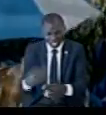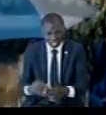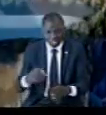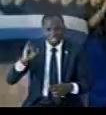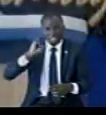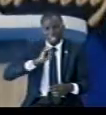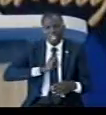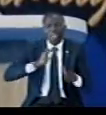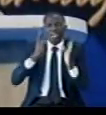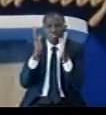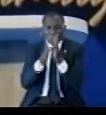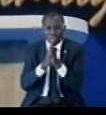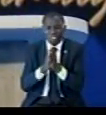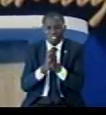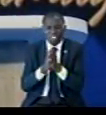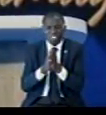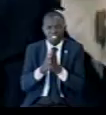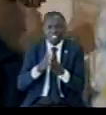I pray.